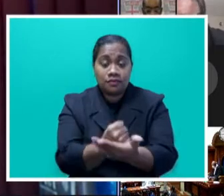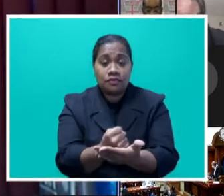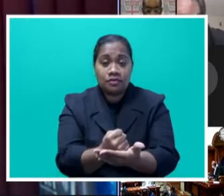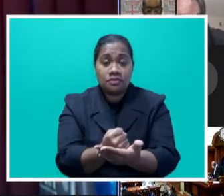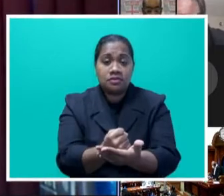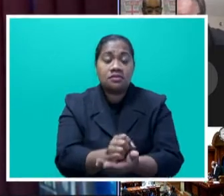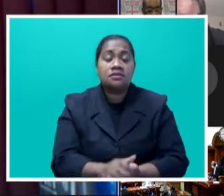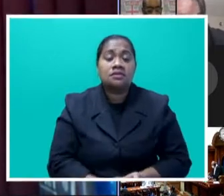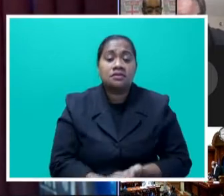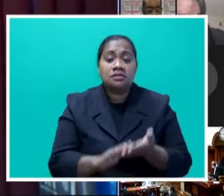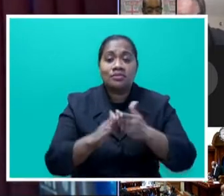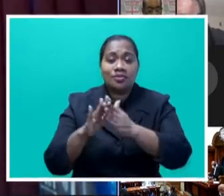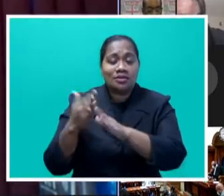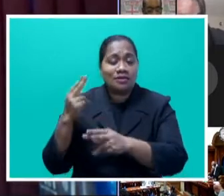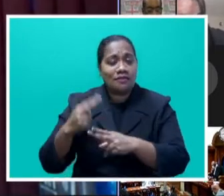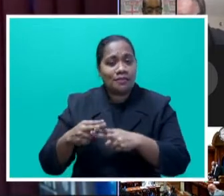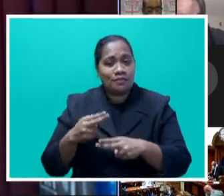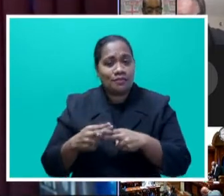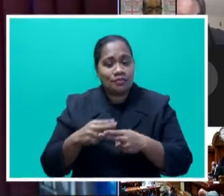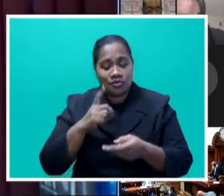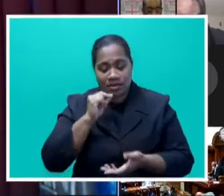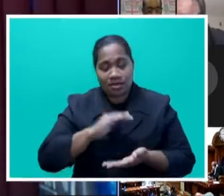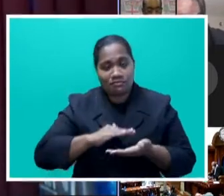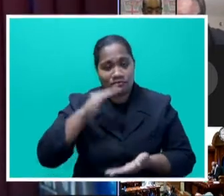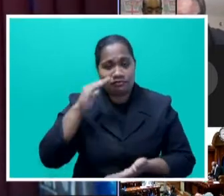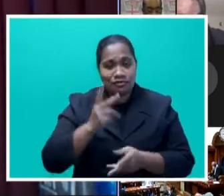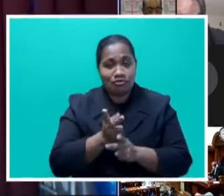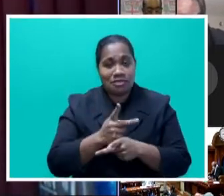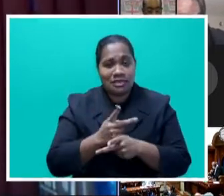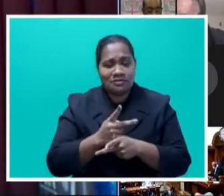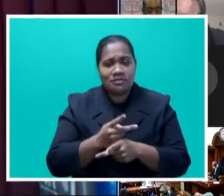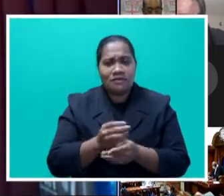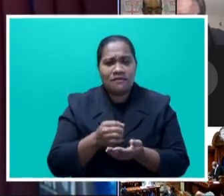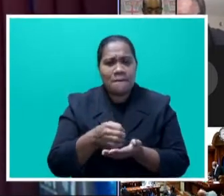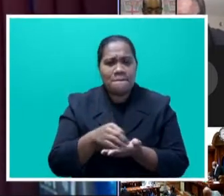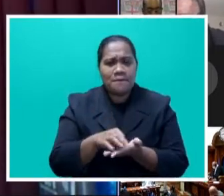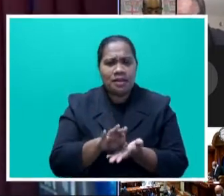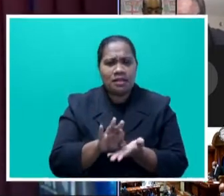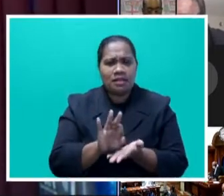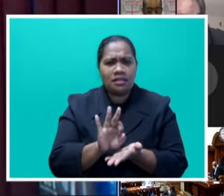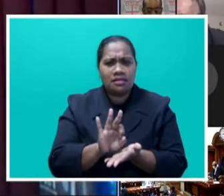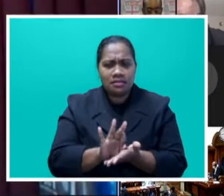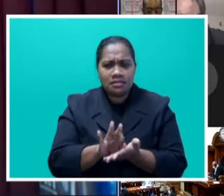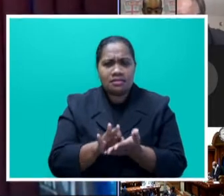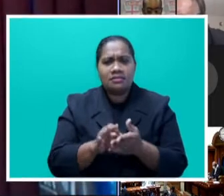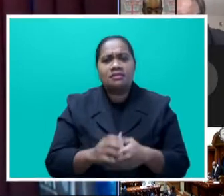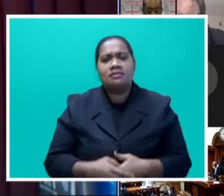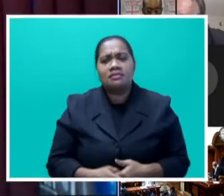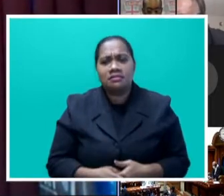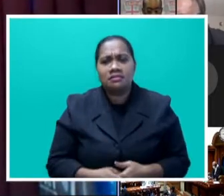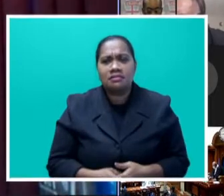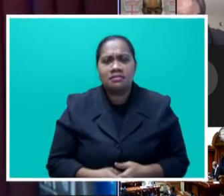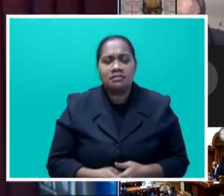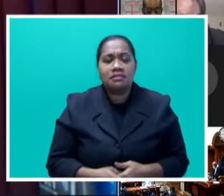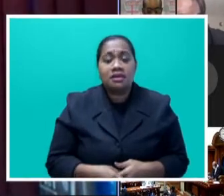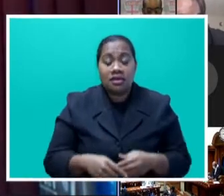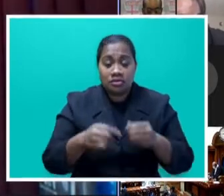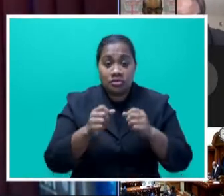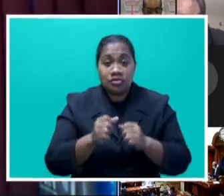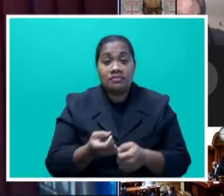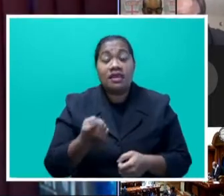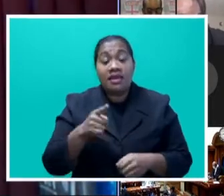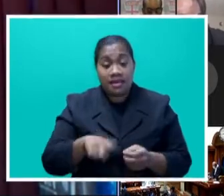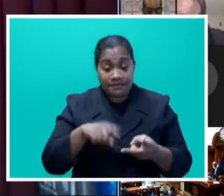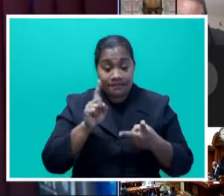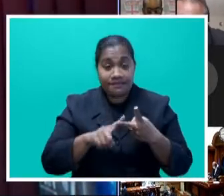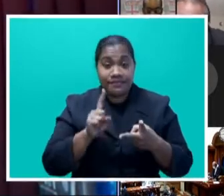Mabe community farms to increase the production of pearl jewelry, 2, to diversify in creating a new